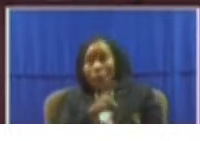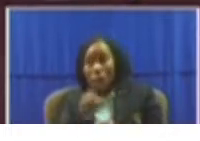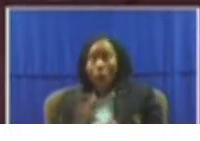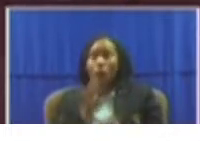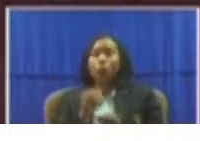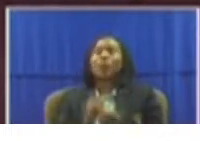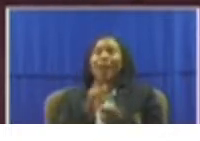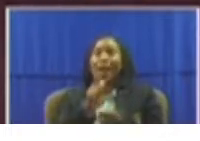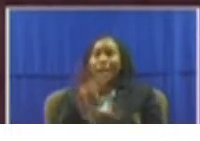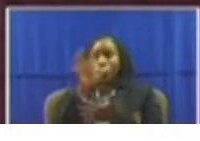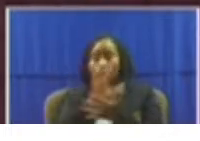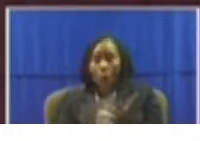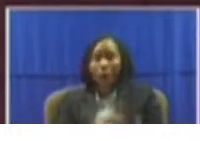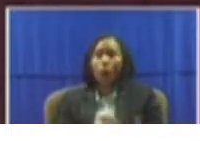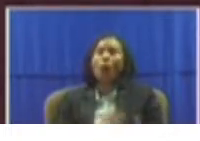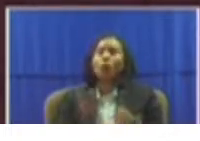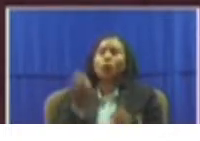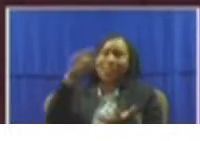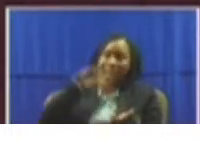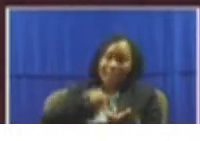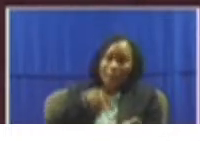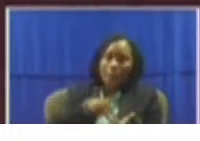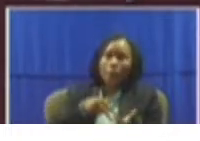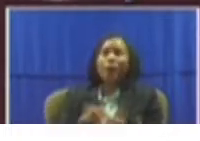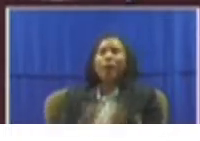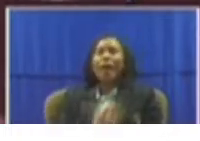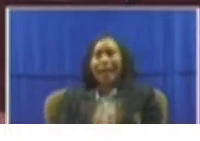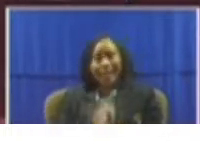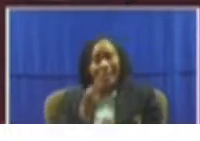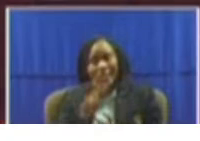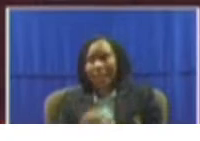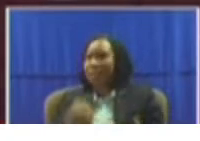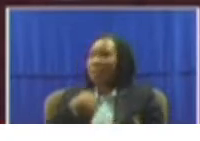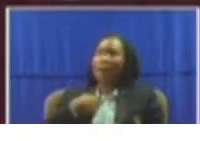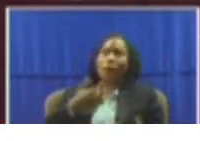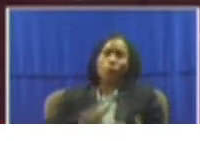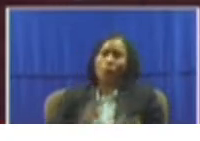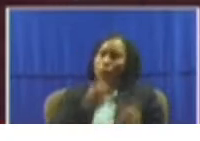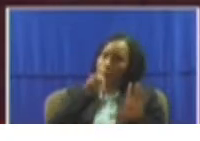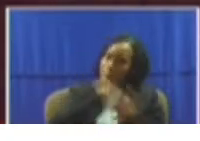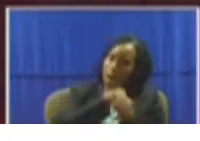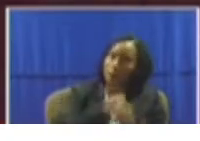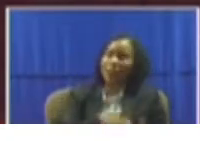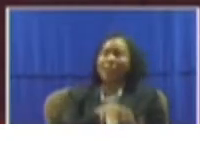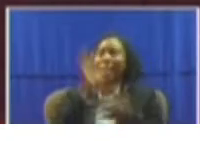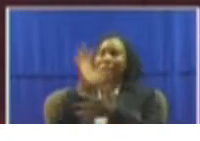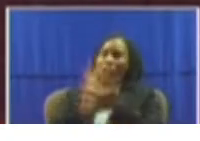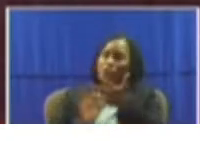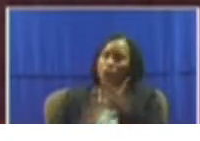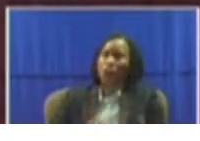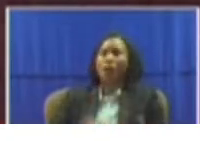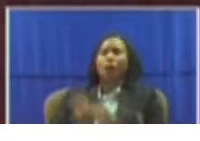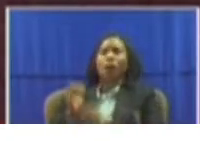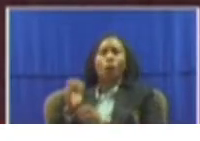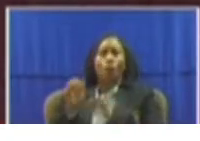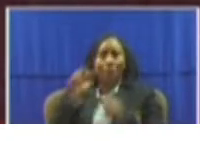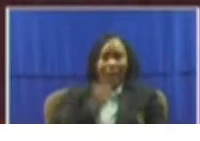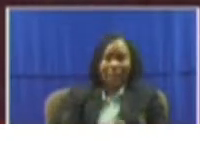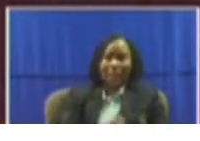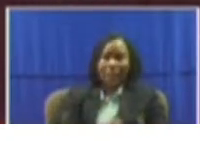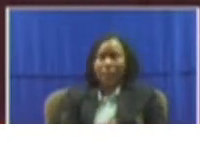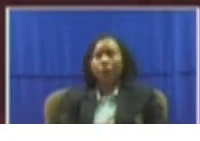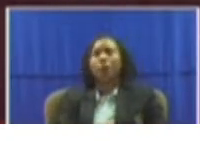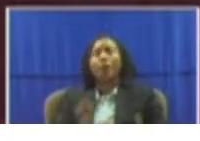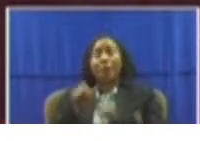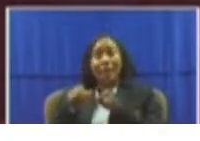and want to stand up and be counted on the right side of history, where you voted to rid this country of the